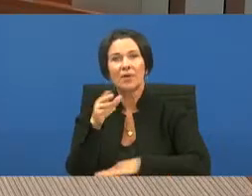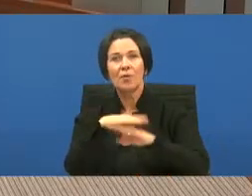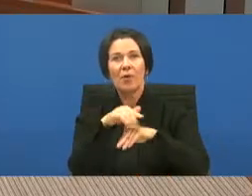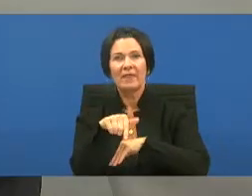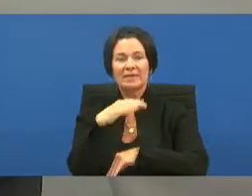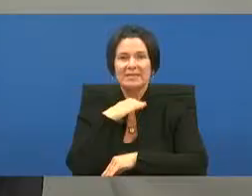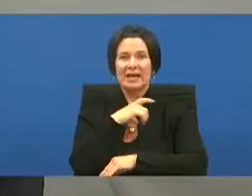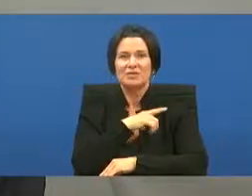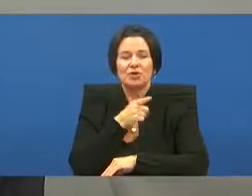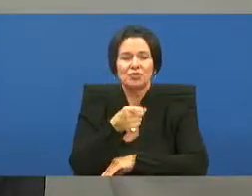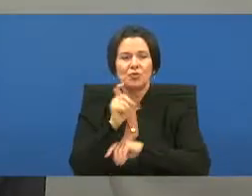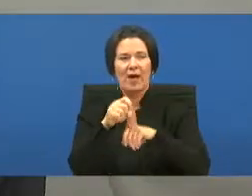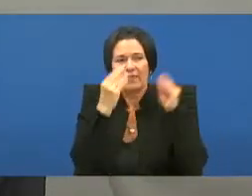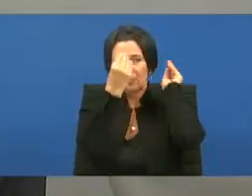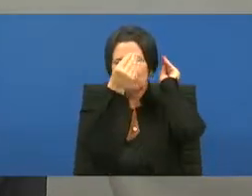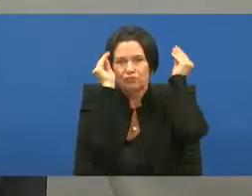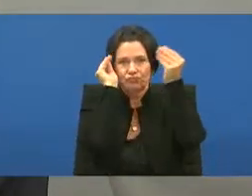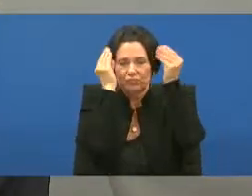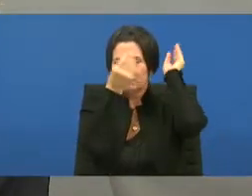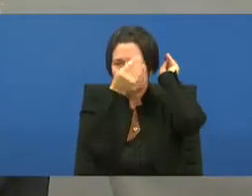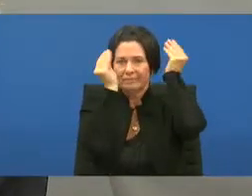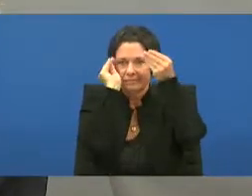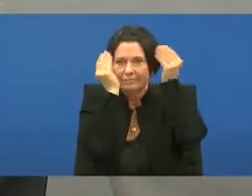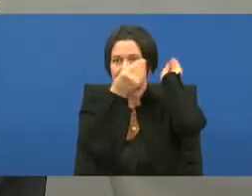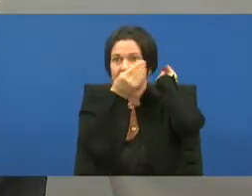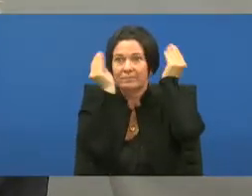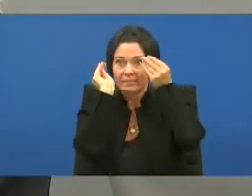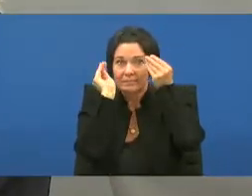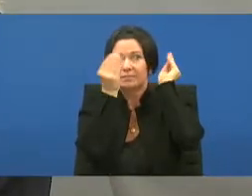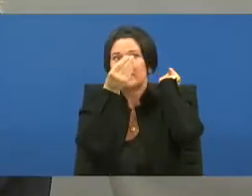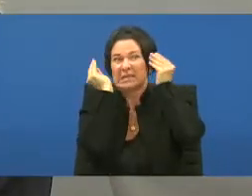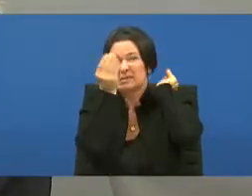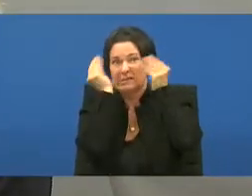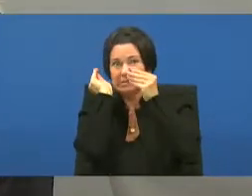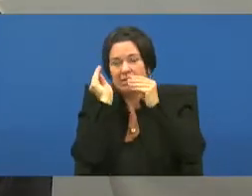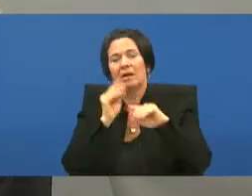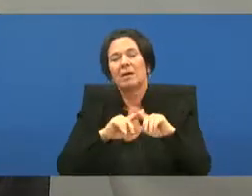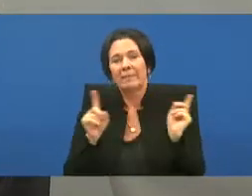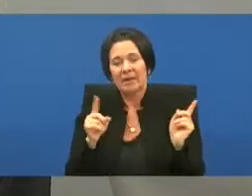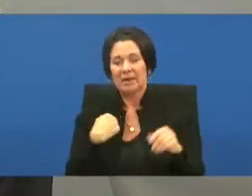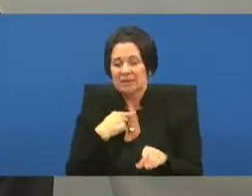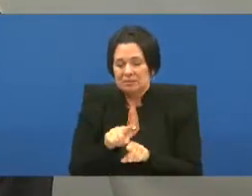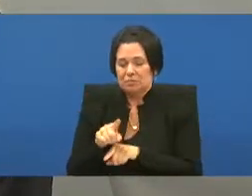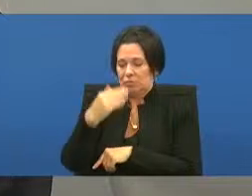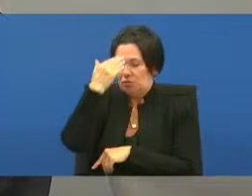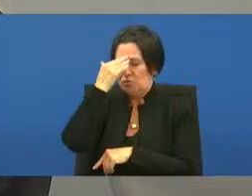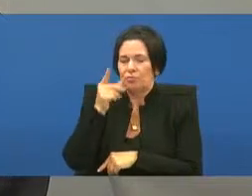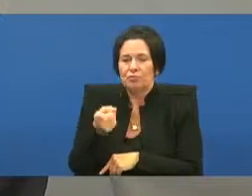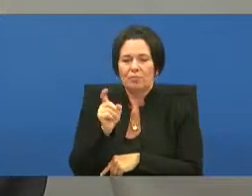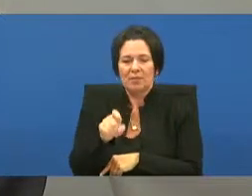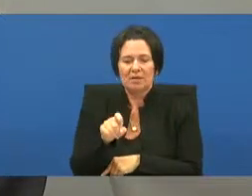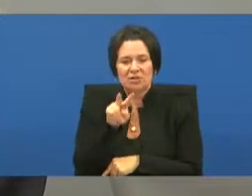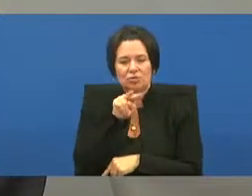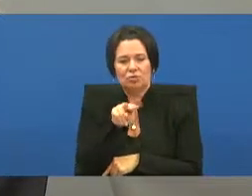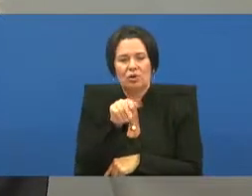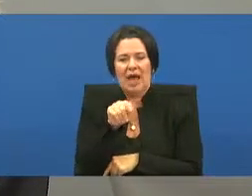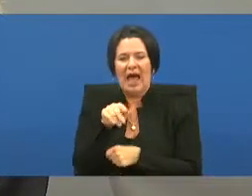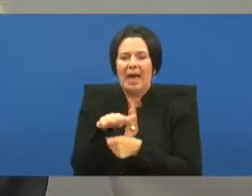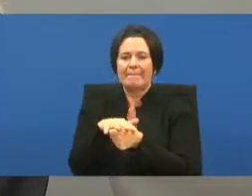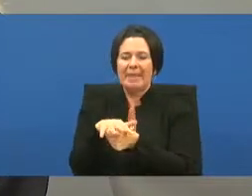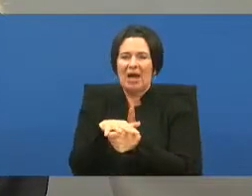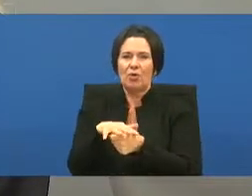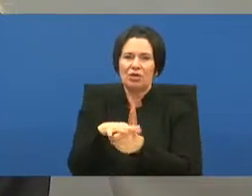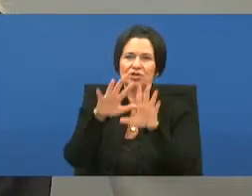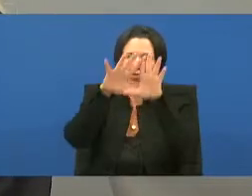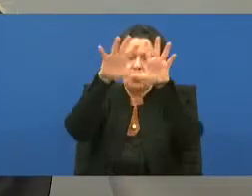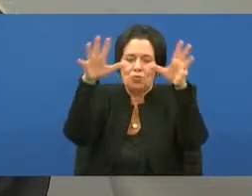learn to wear many hats. You also learn that whenever you're looking at the parish as a whole, you have to juggle